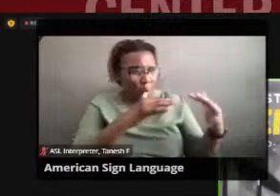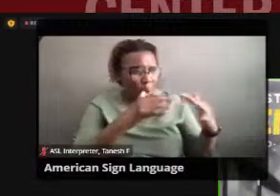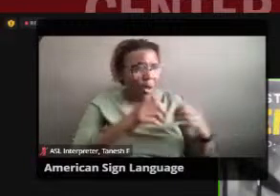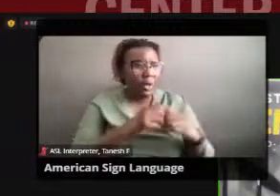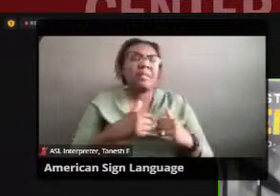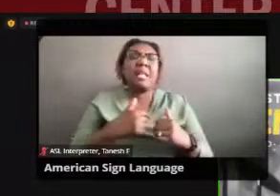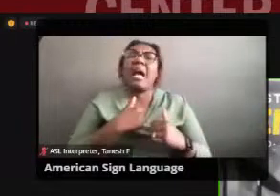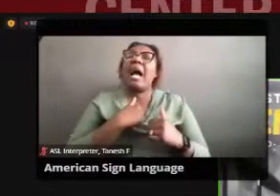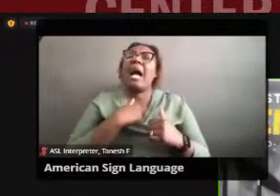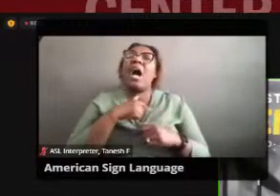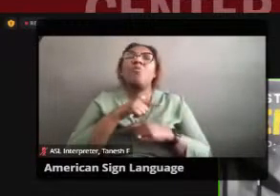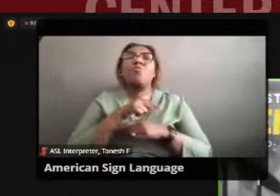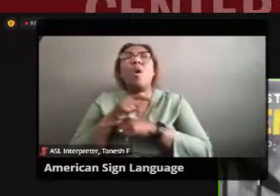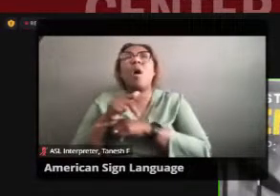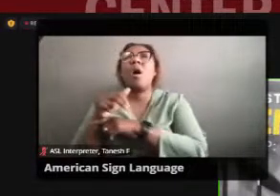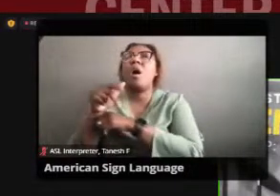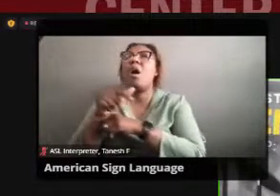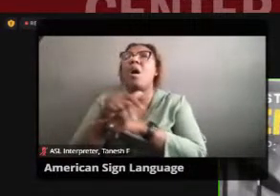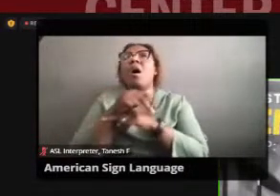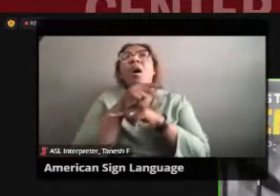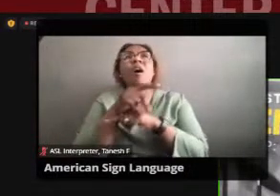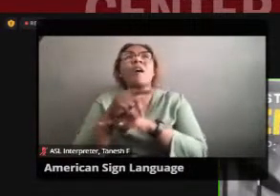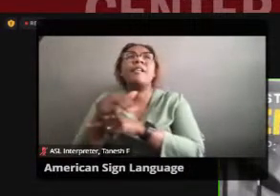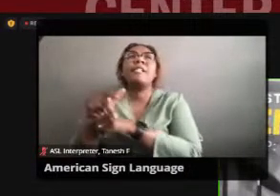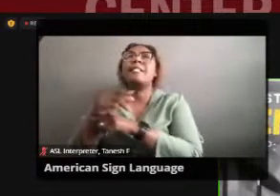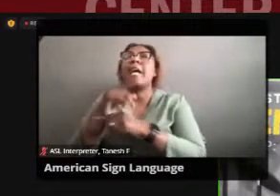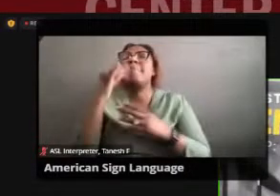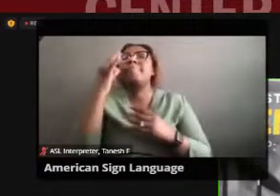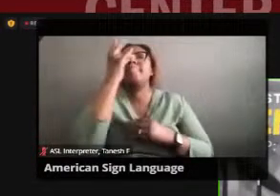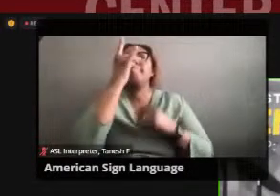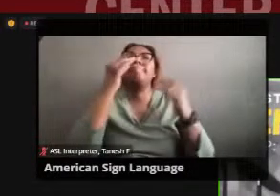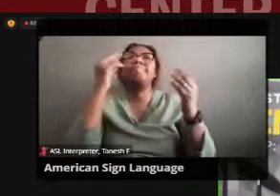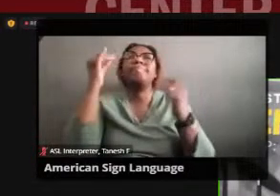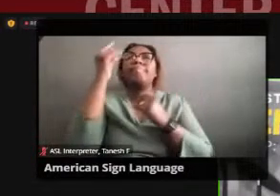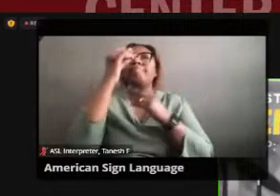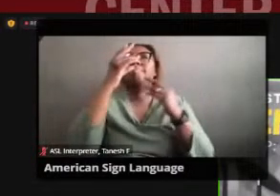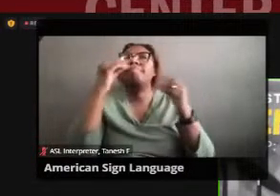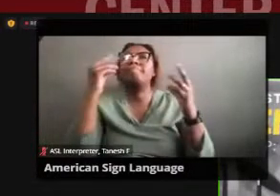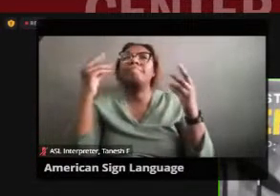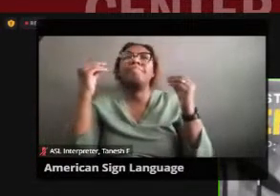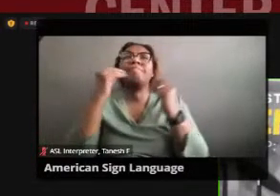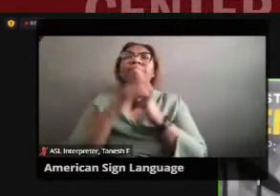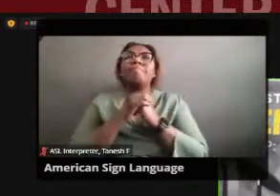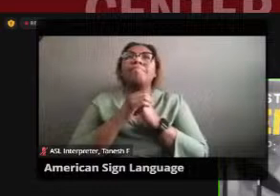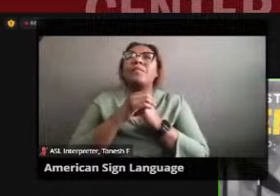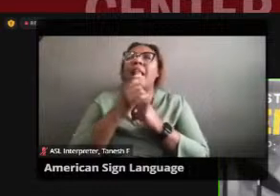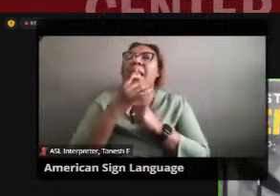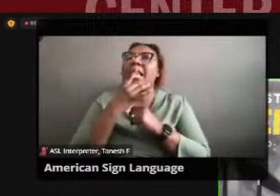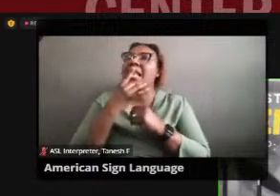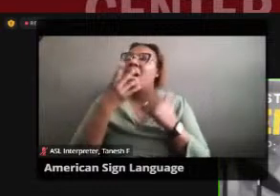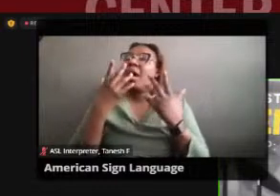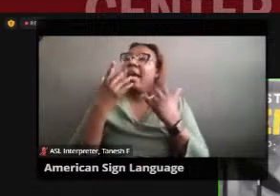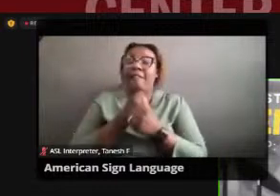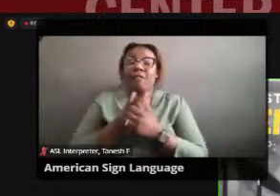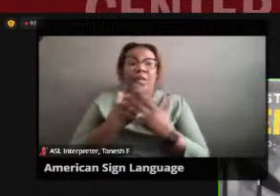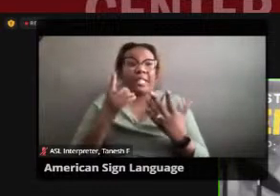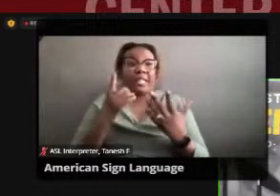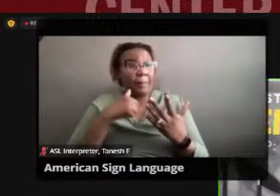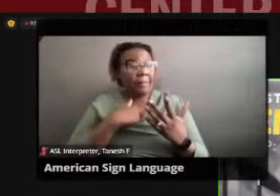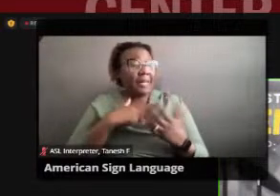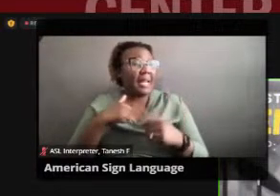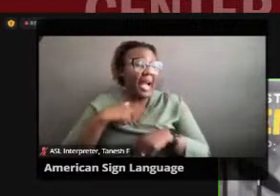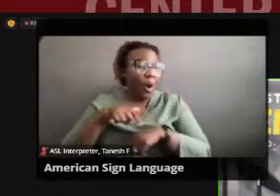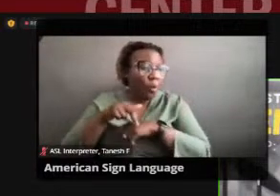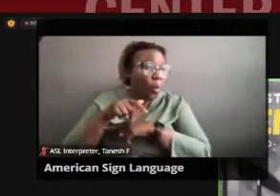my sleep. No one is behind me, no one ahead. All this light is for me. I walk,